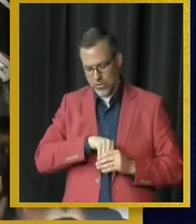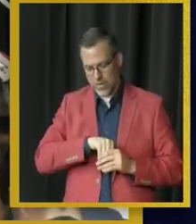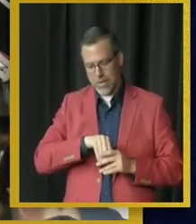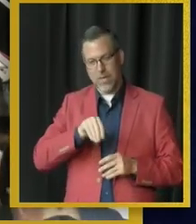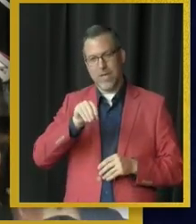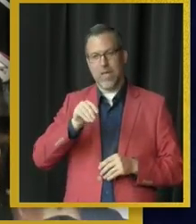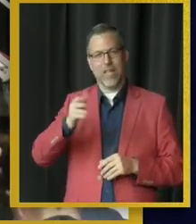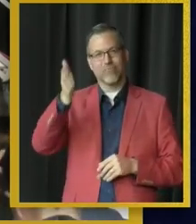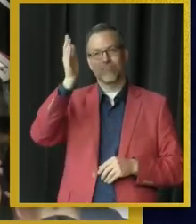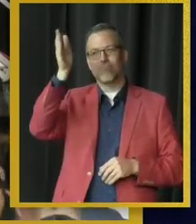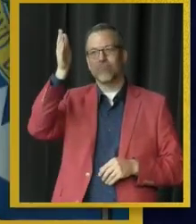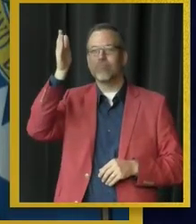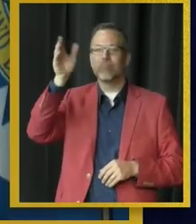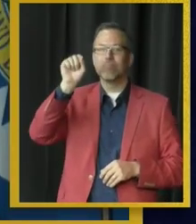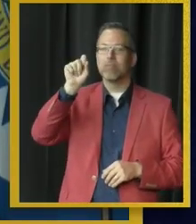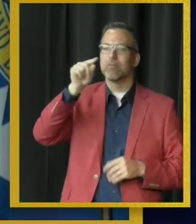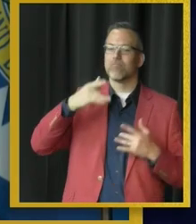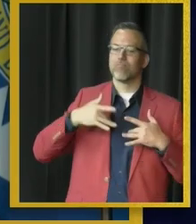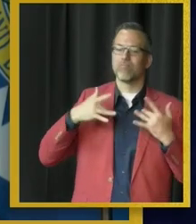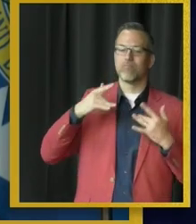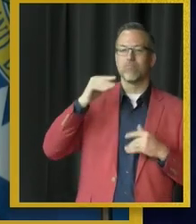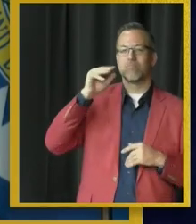Metro Program of Nashville